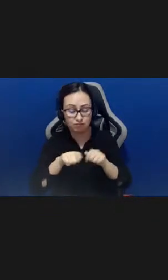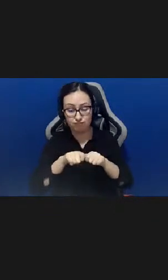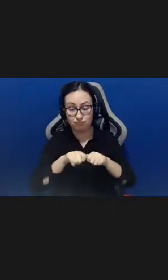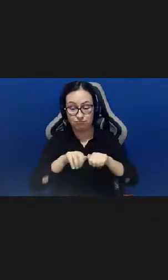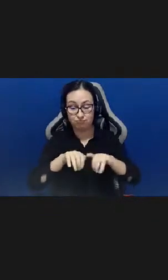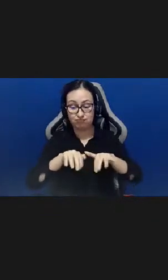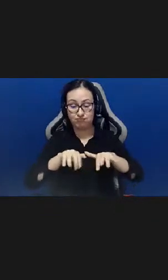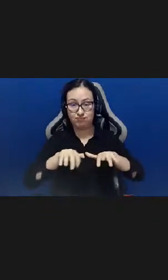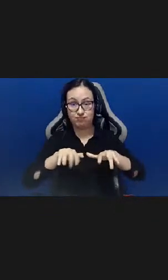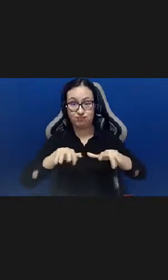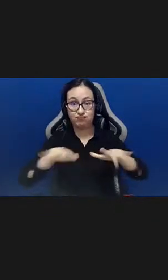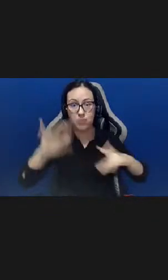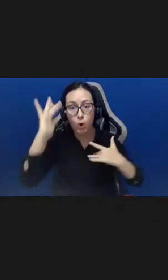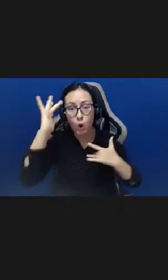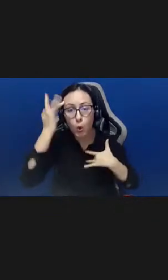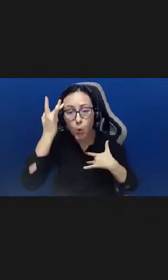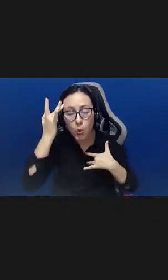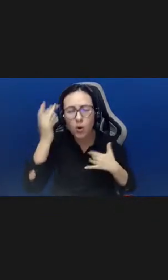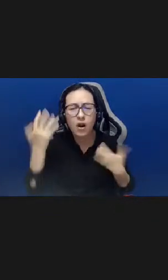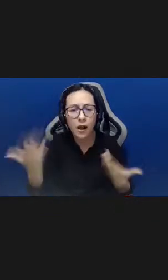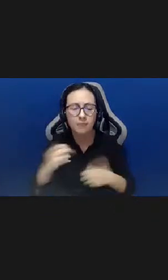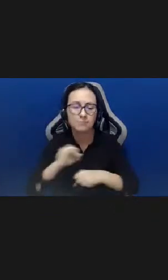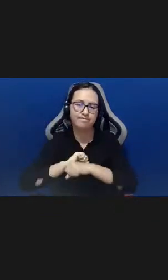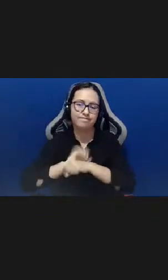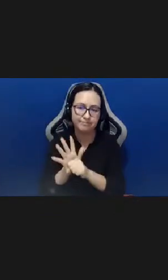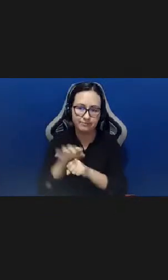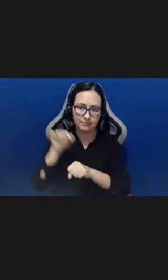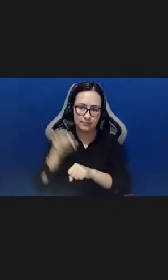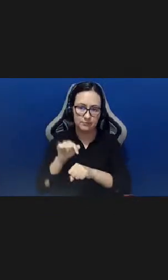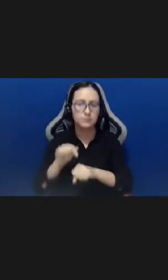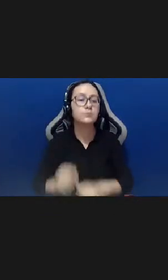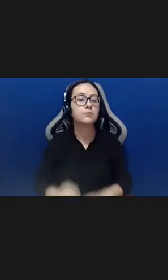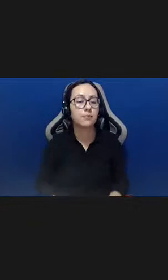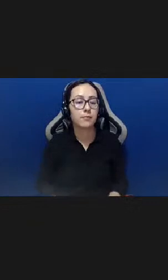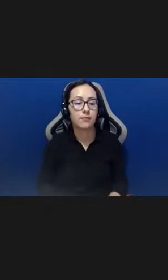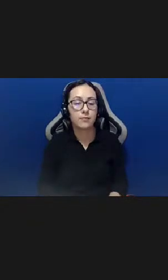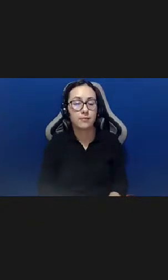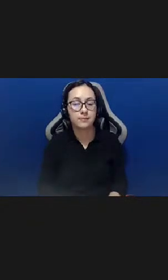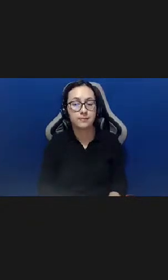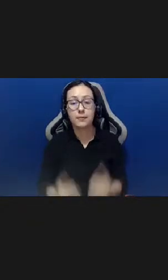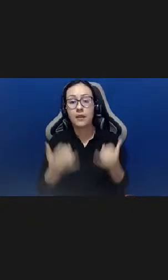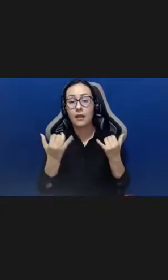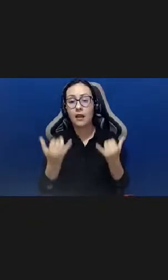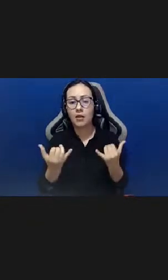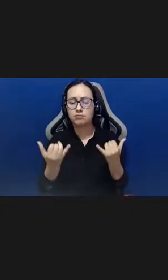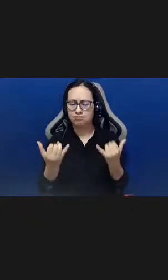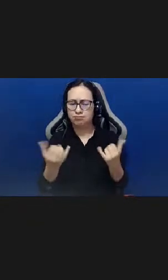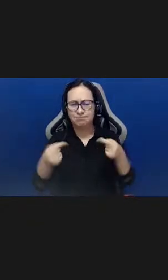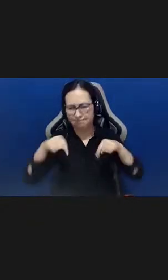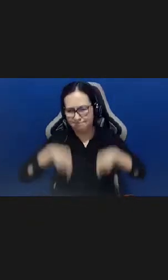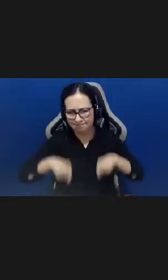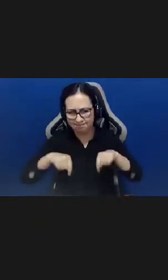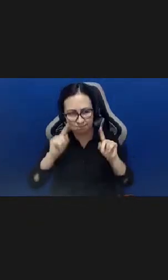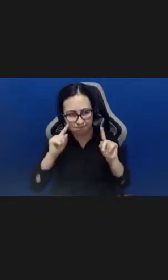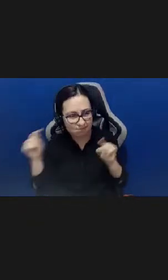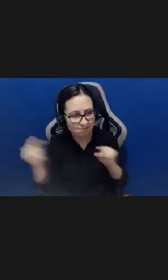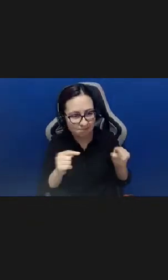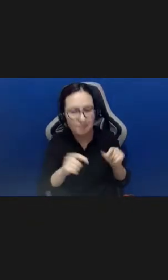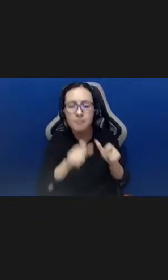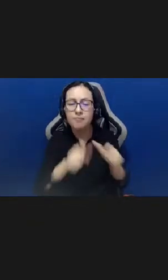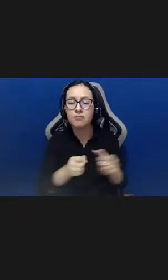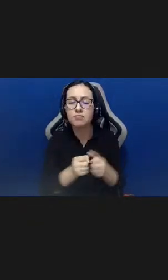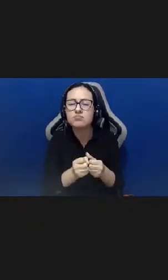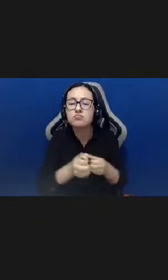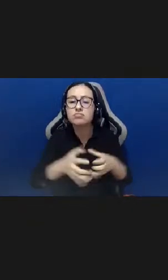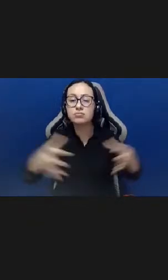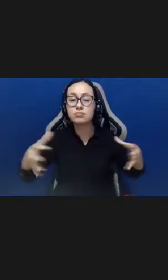Increase will be focused exactly on the older population, but the rest of the picture of the non-communicable diseases will